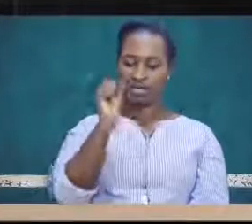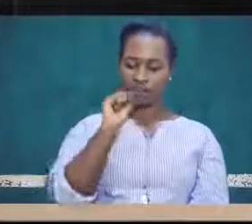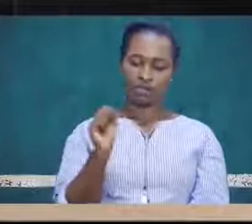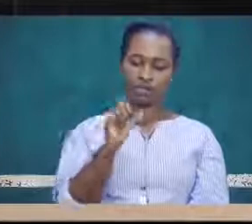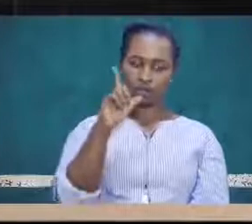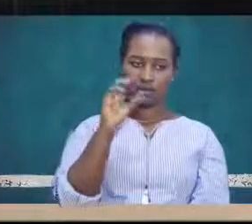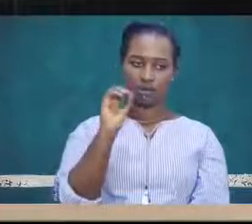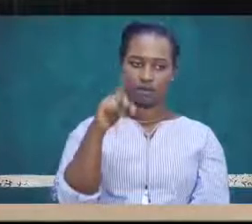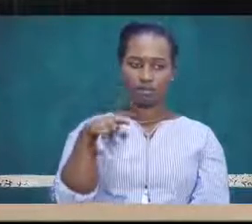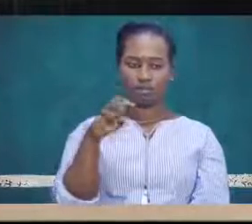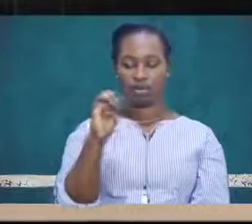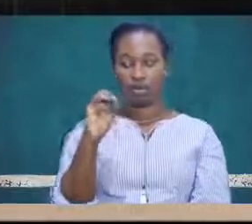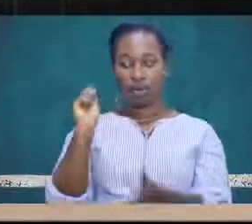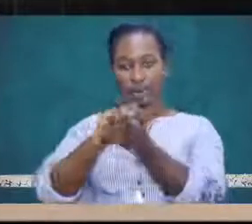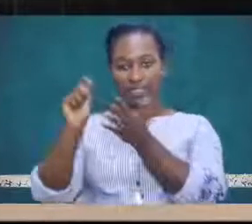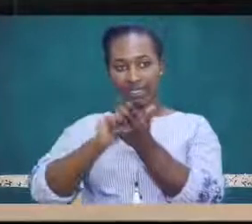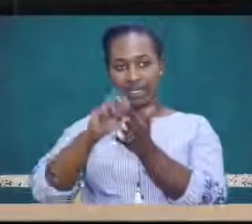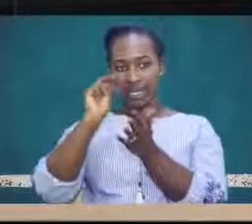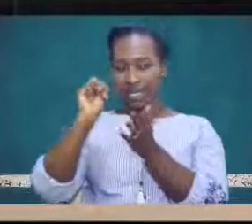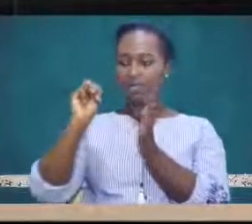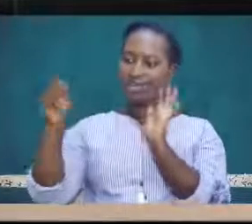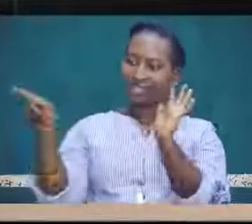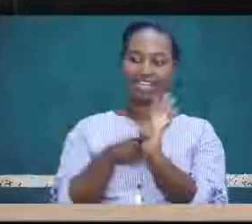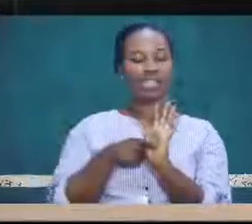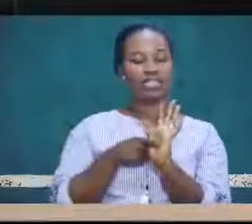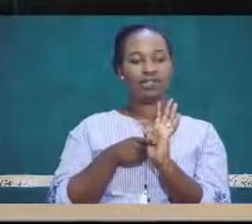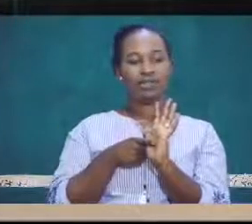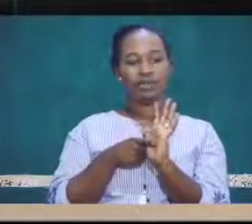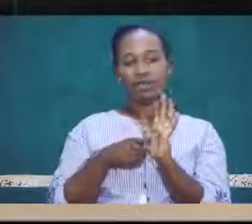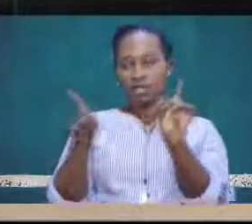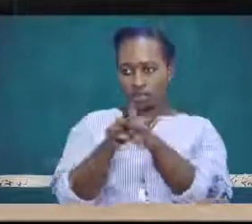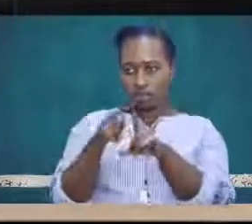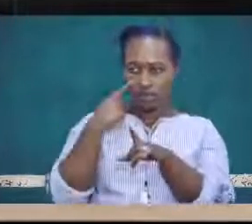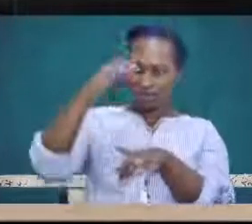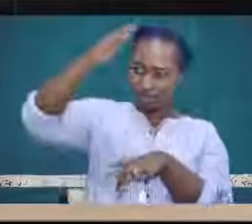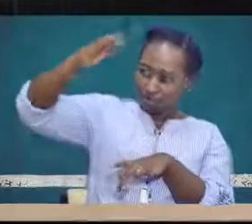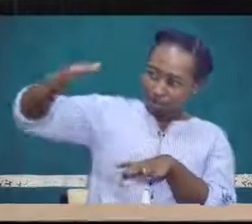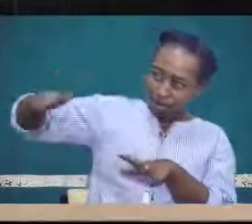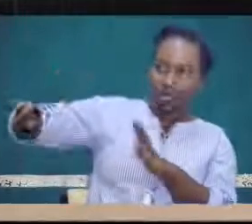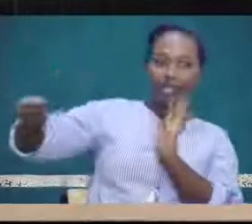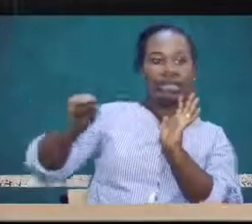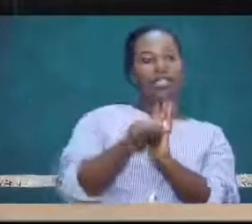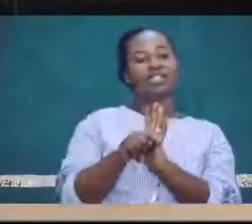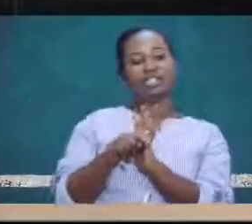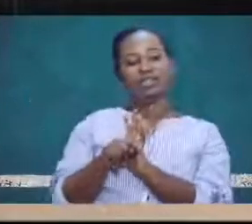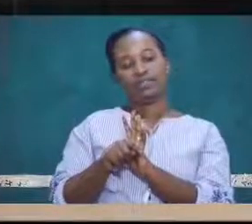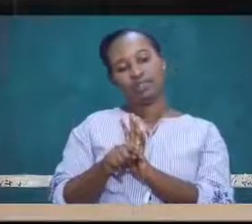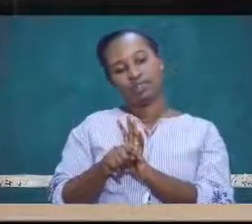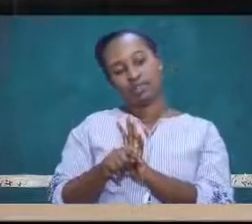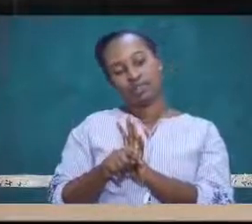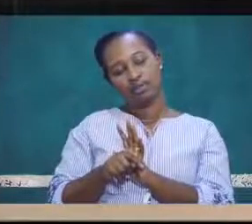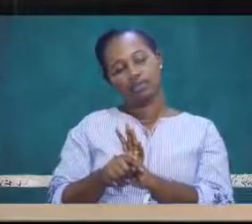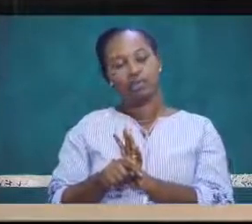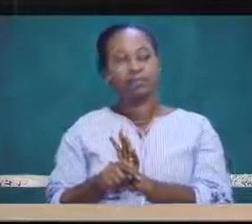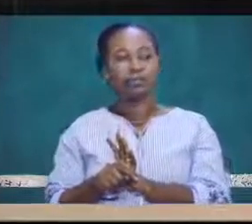gradient, is a negative. You can see this is a negative slope. So you must verify it from this. So this is a